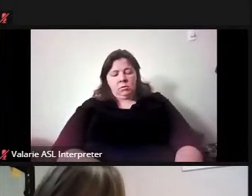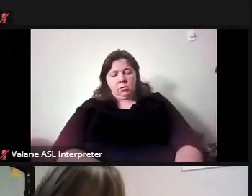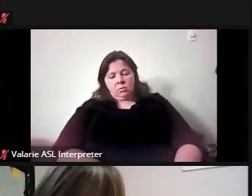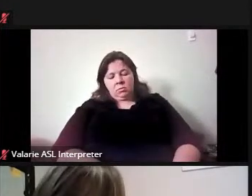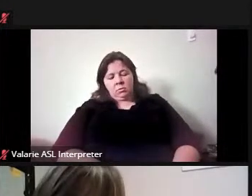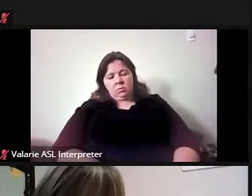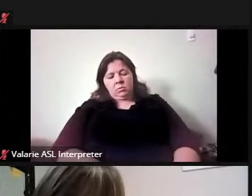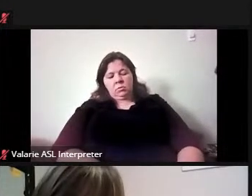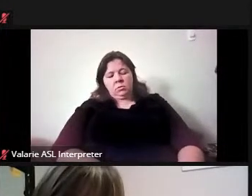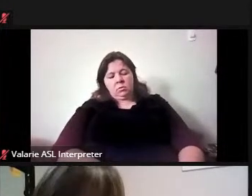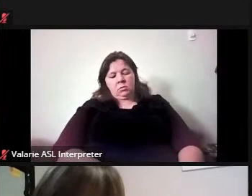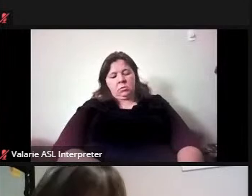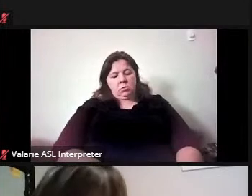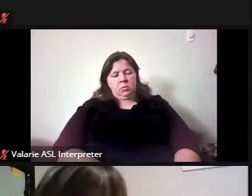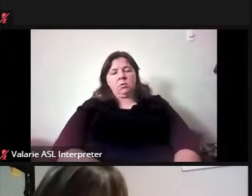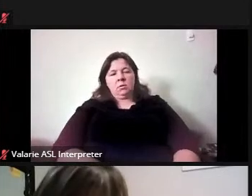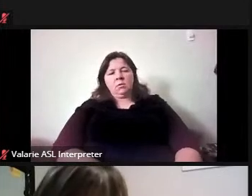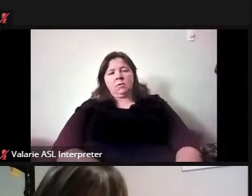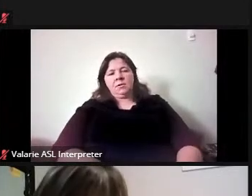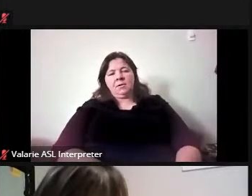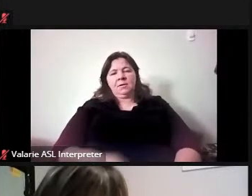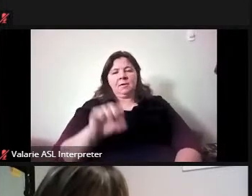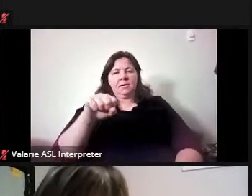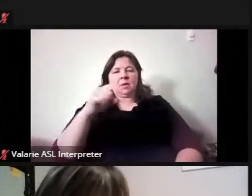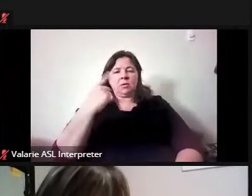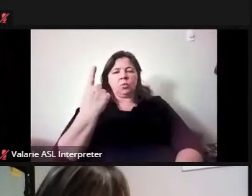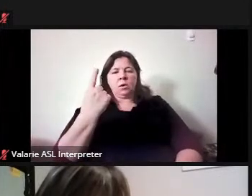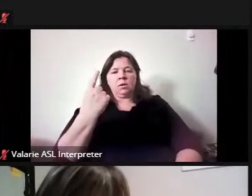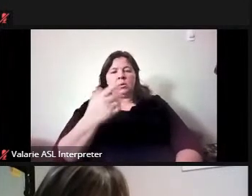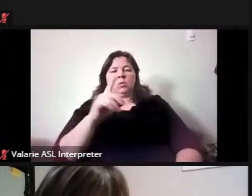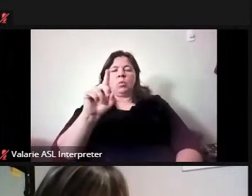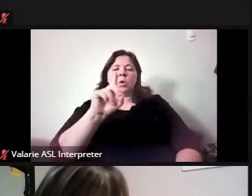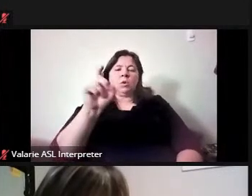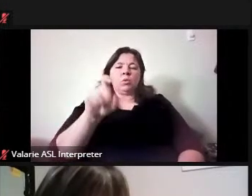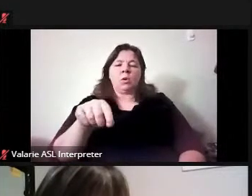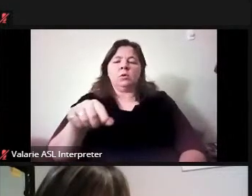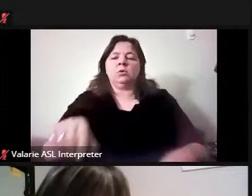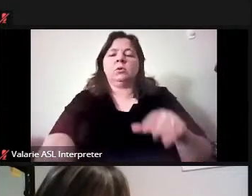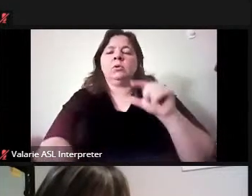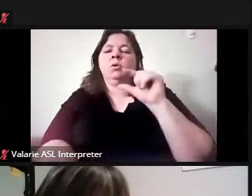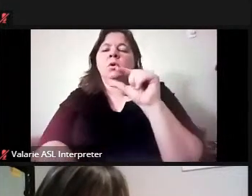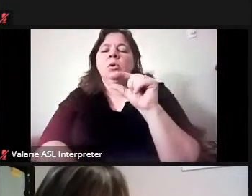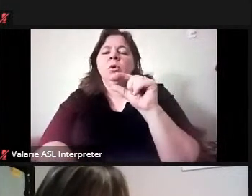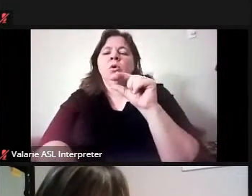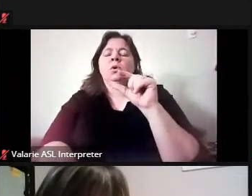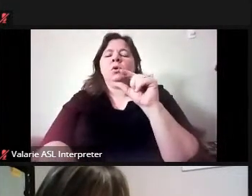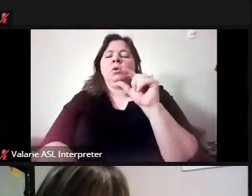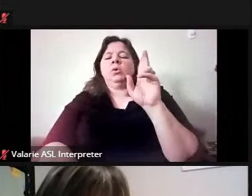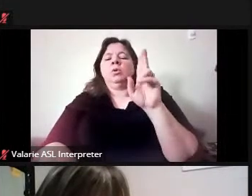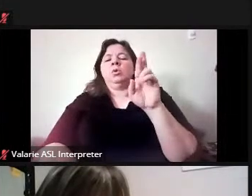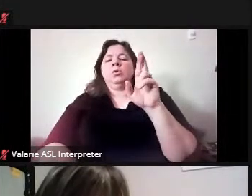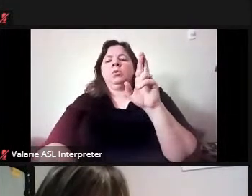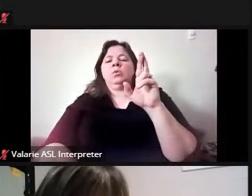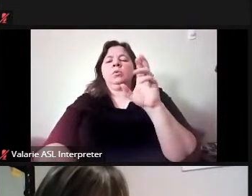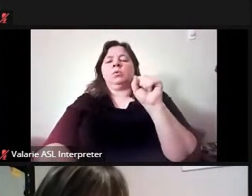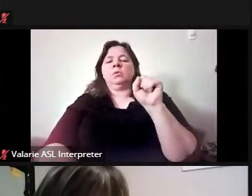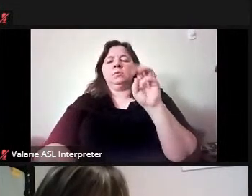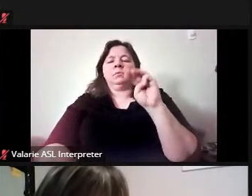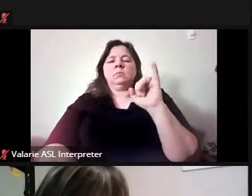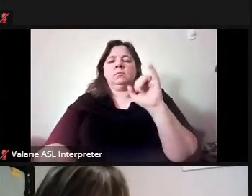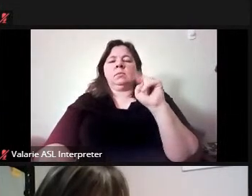You got to unmute yourself. Yeah, just one question, Gursmin. First, thank you so much